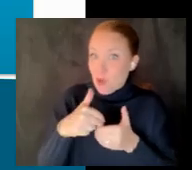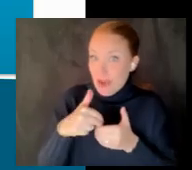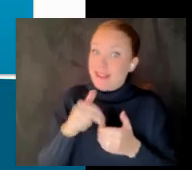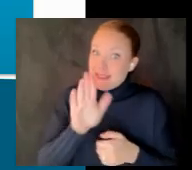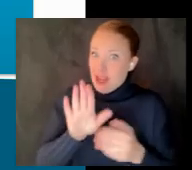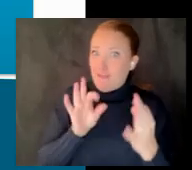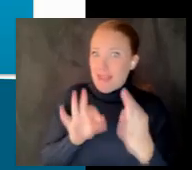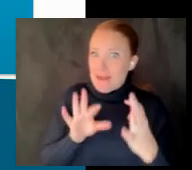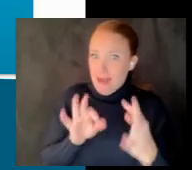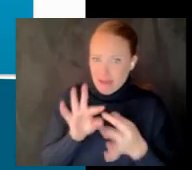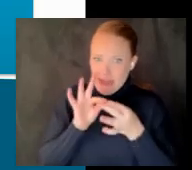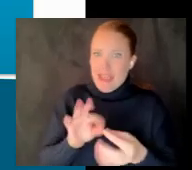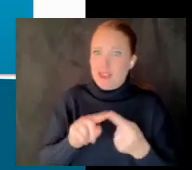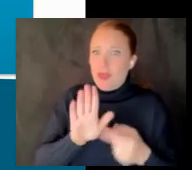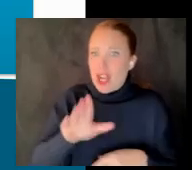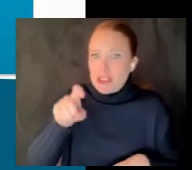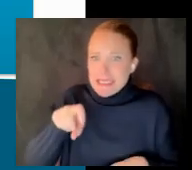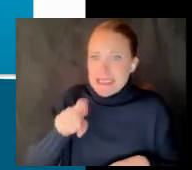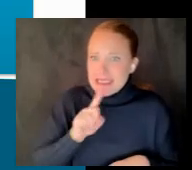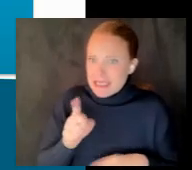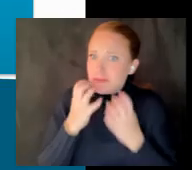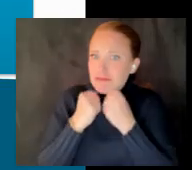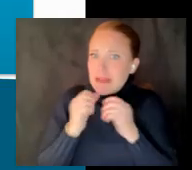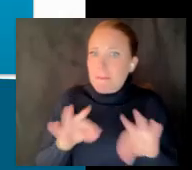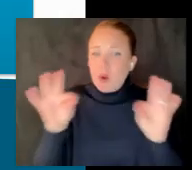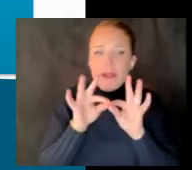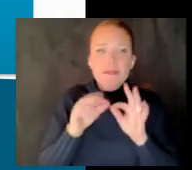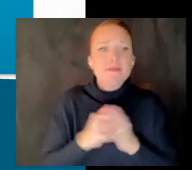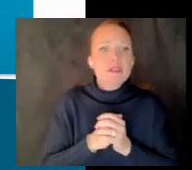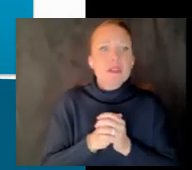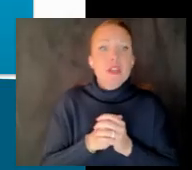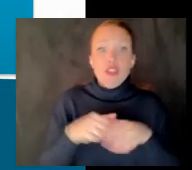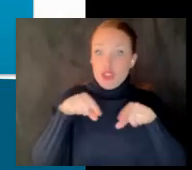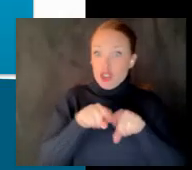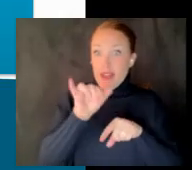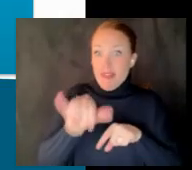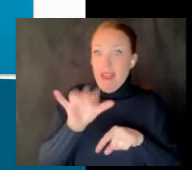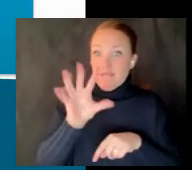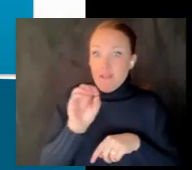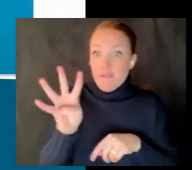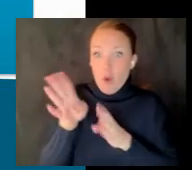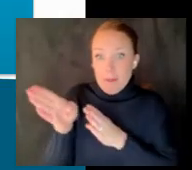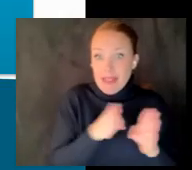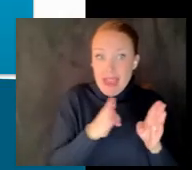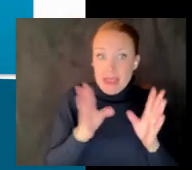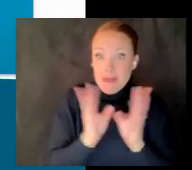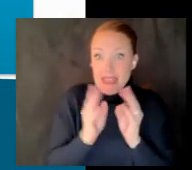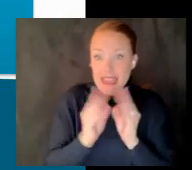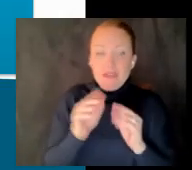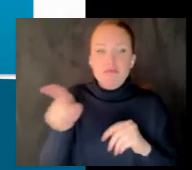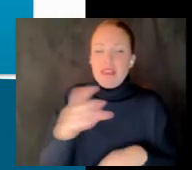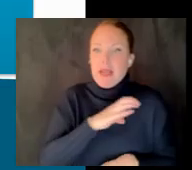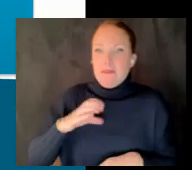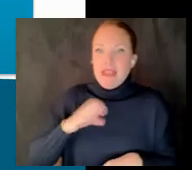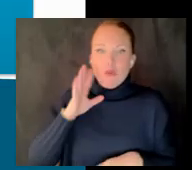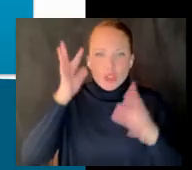needs is key. During this 504 plan meeting, the knowledgeable committee has a responsibility to